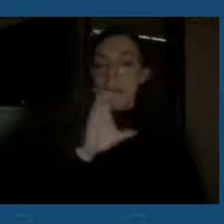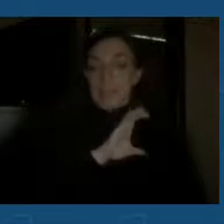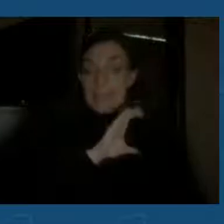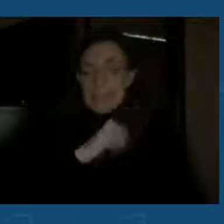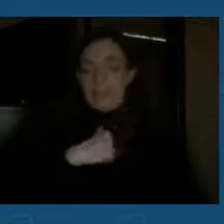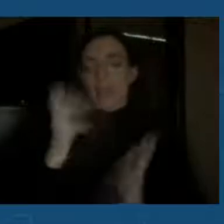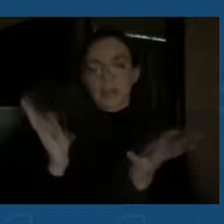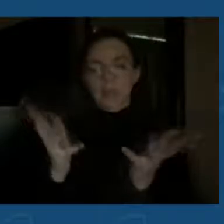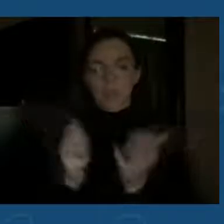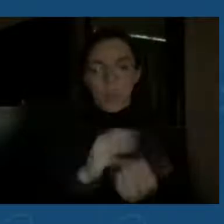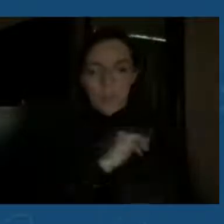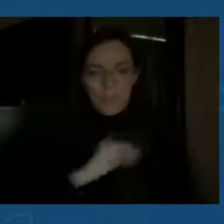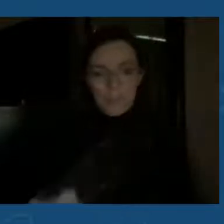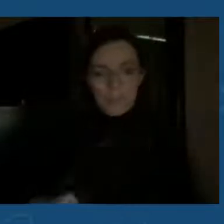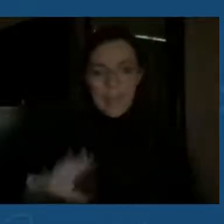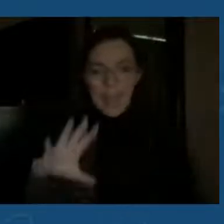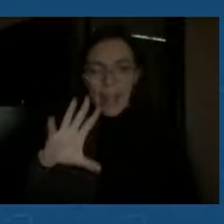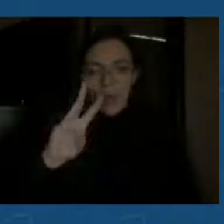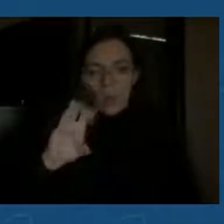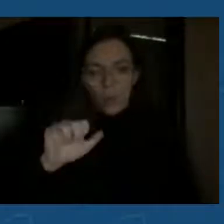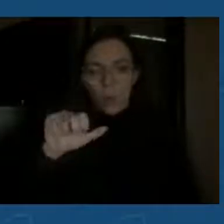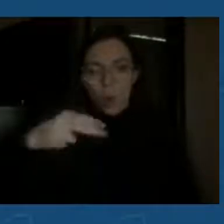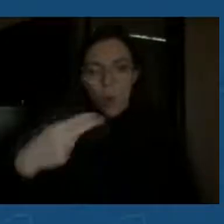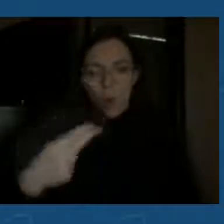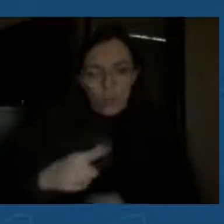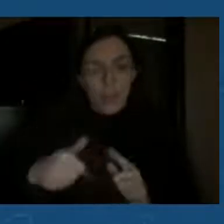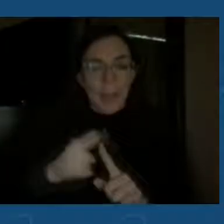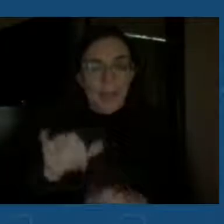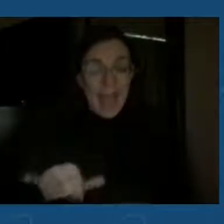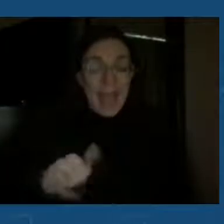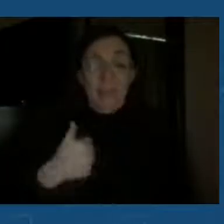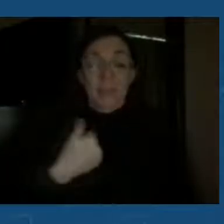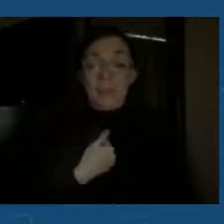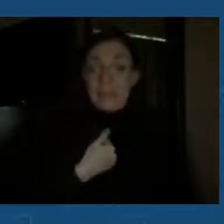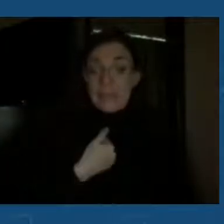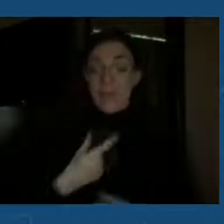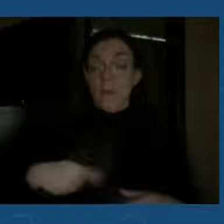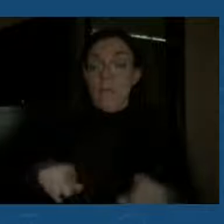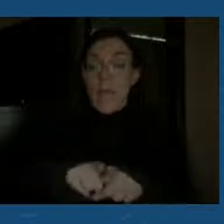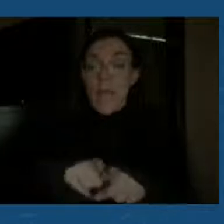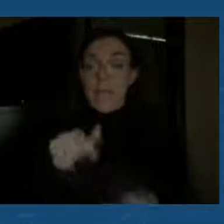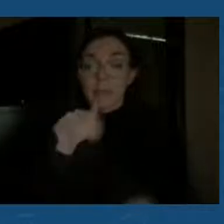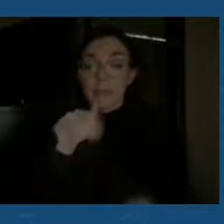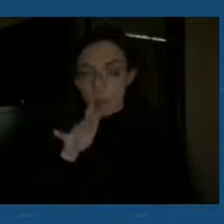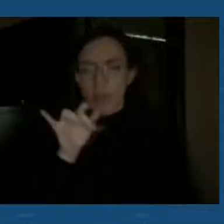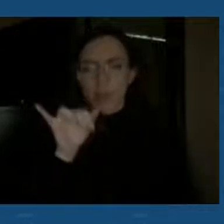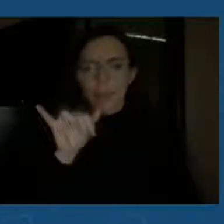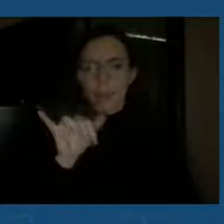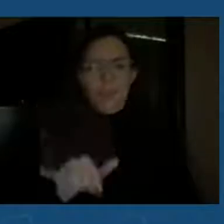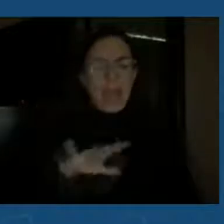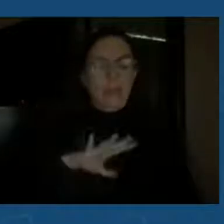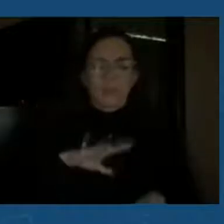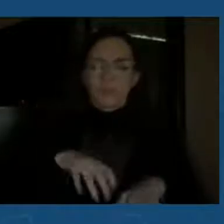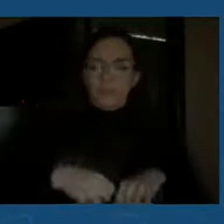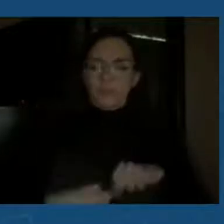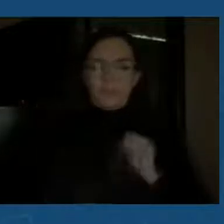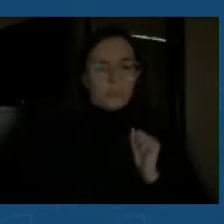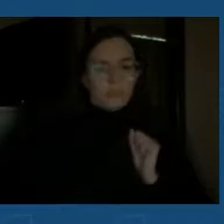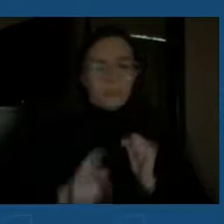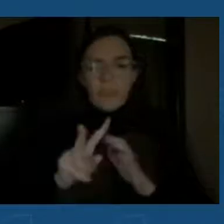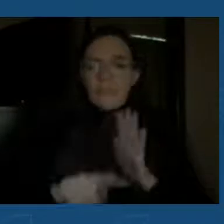this, and let me just say, as a mother, that was a heart-wrenching video to witness.